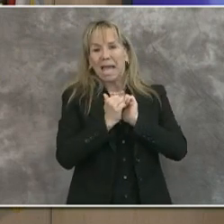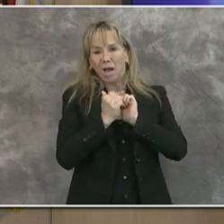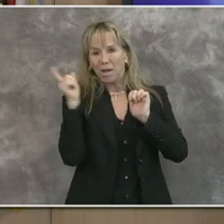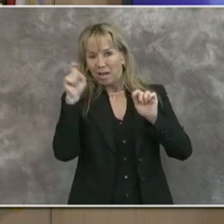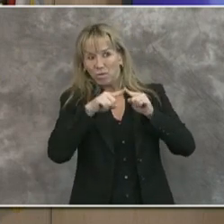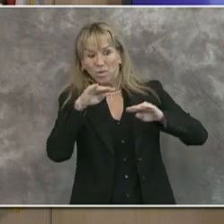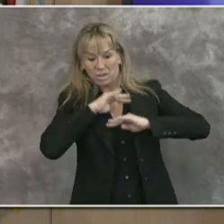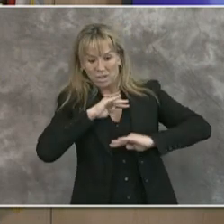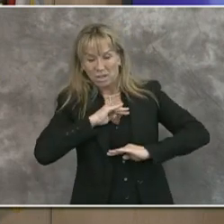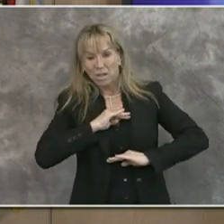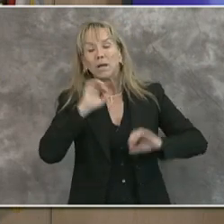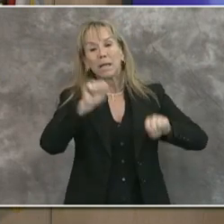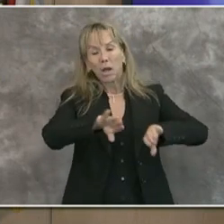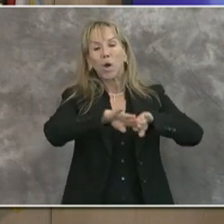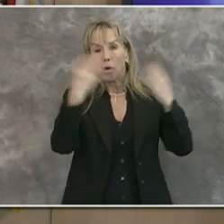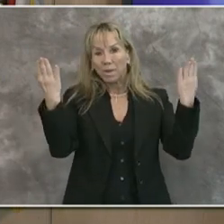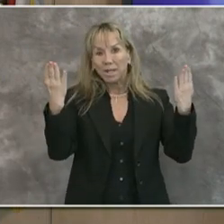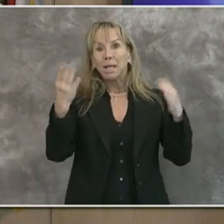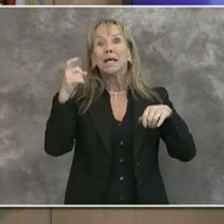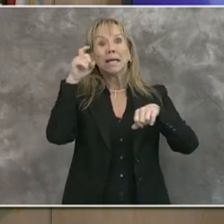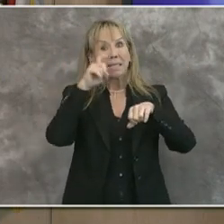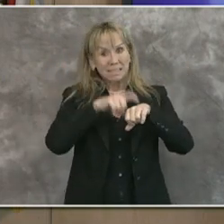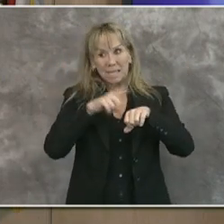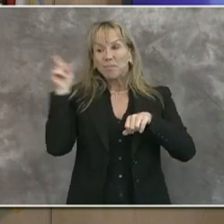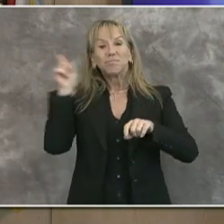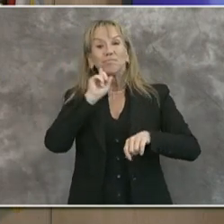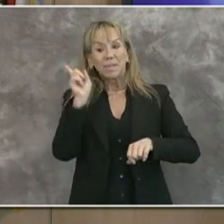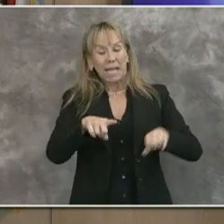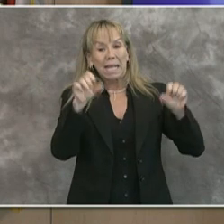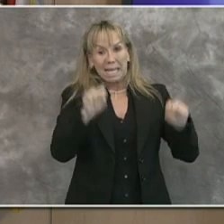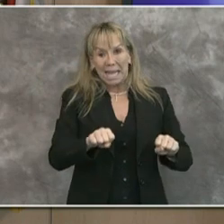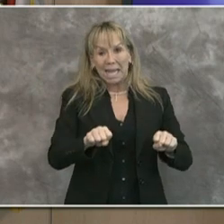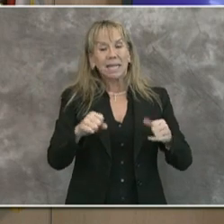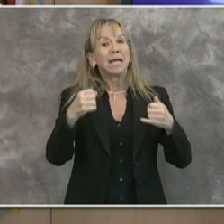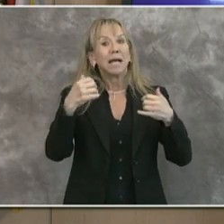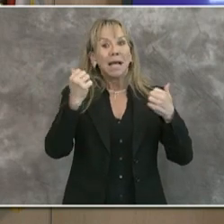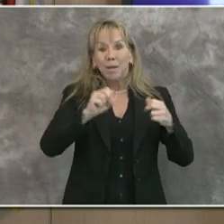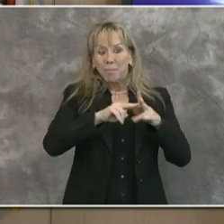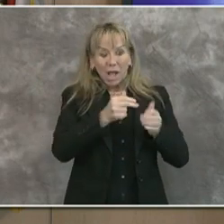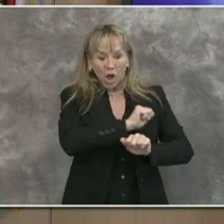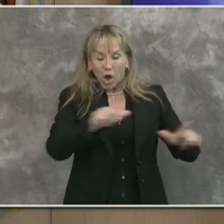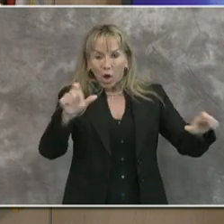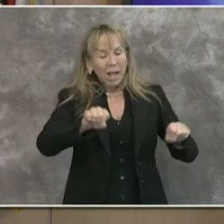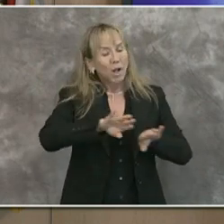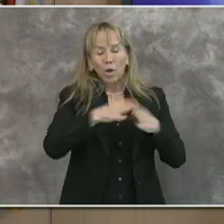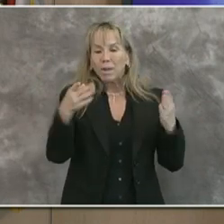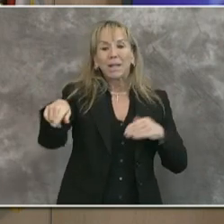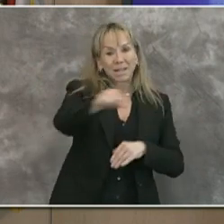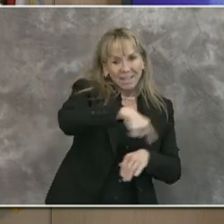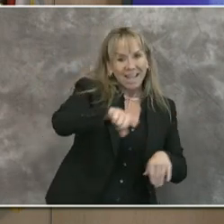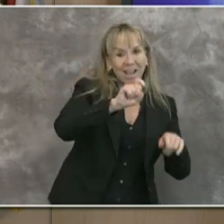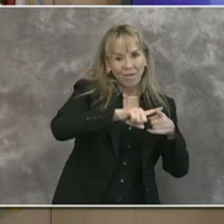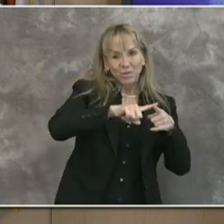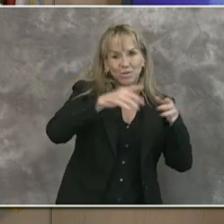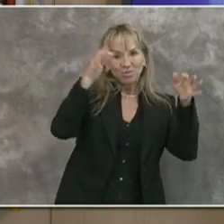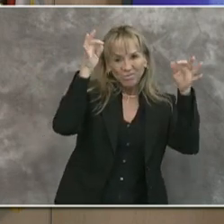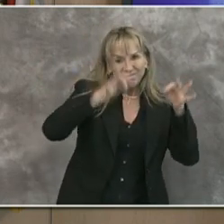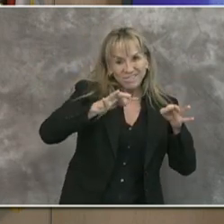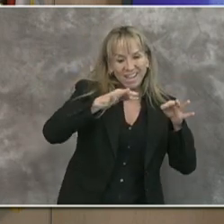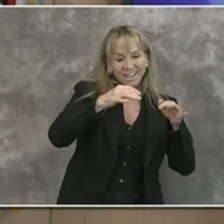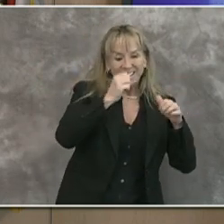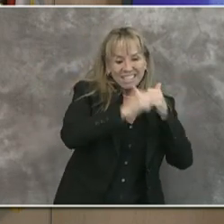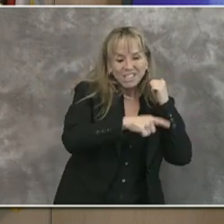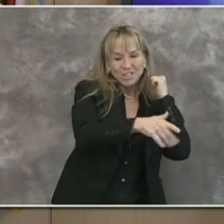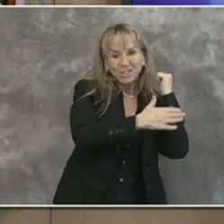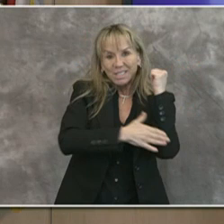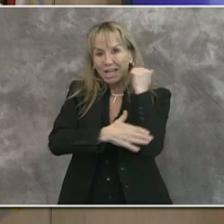each entity is provided, it will be up to local counties and their public health officers to determine when those entities can begin. The numbers show that